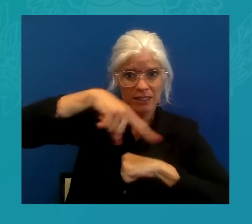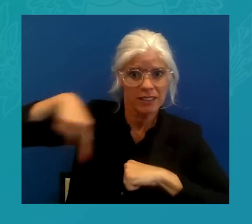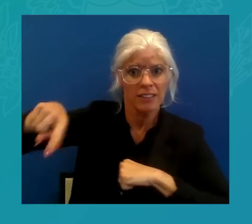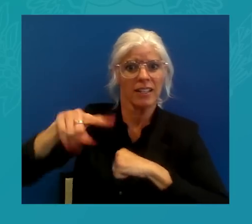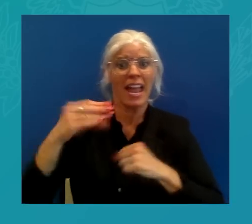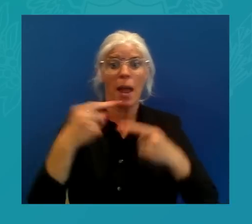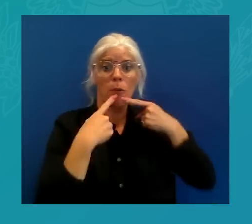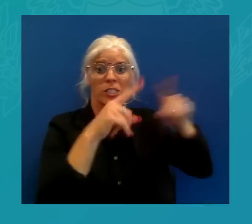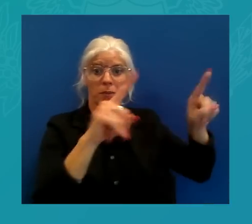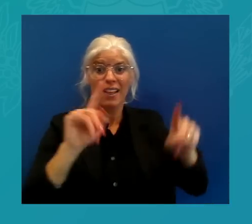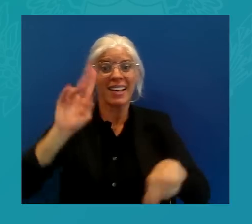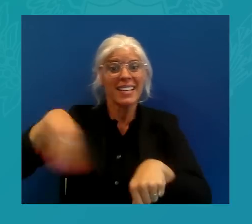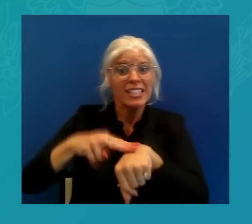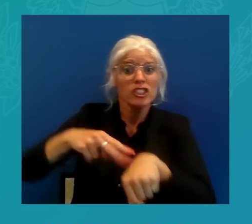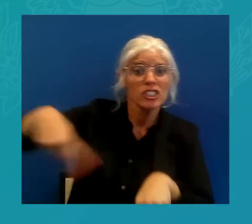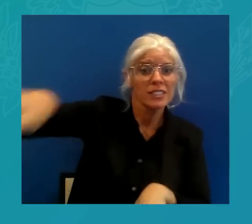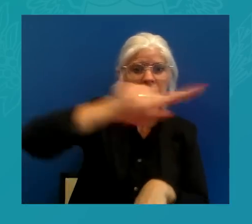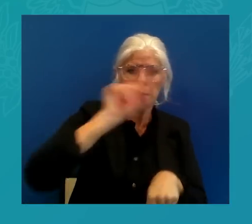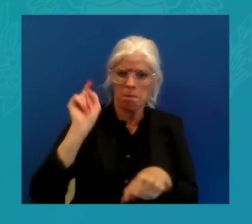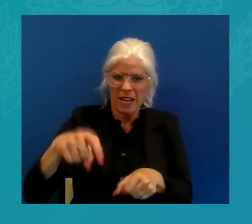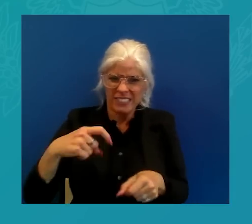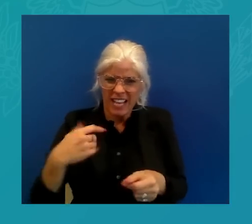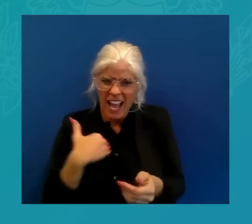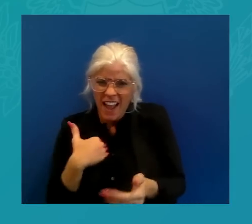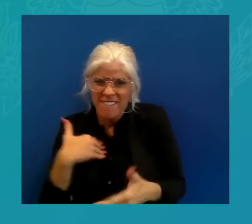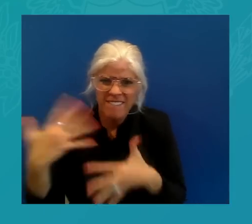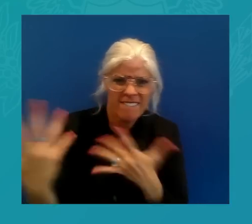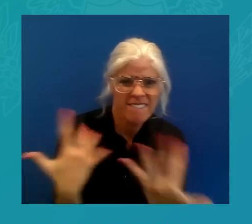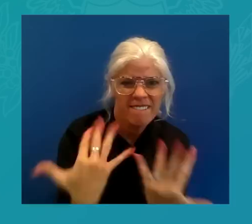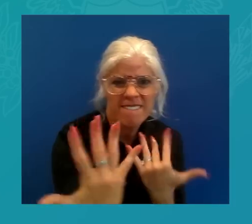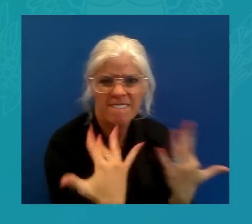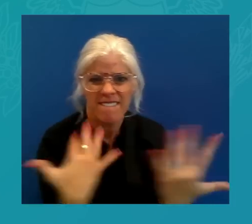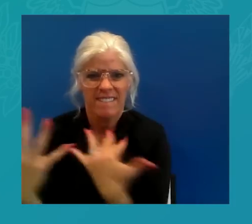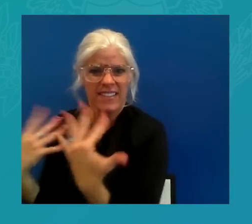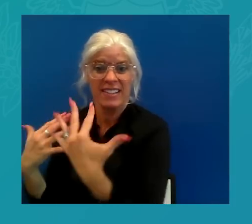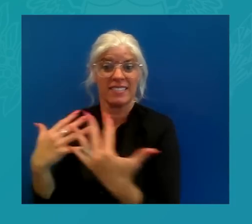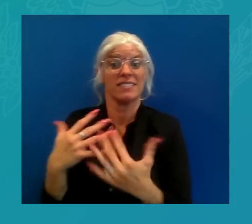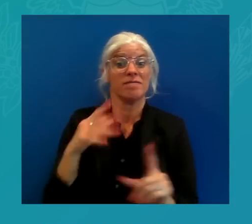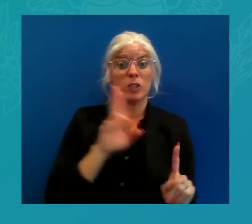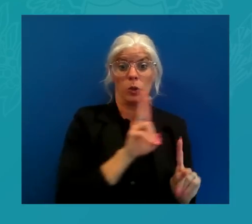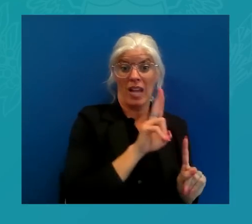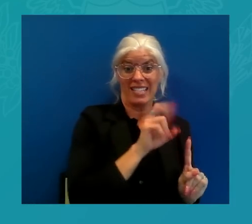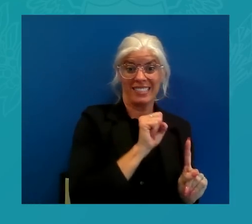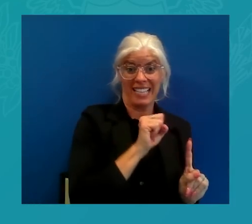in the United States this month, we celebrate Caribbean American Heritage Month.